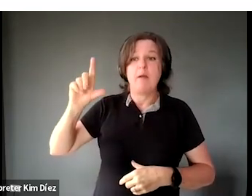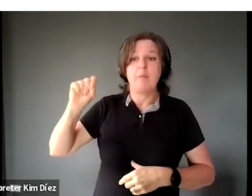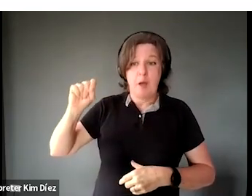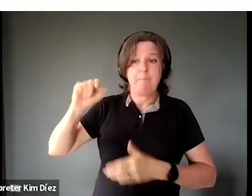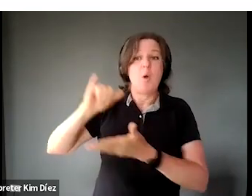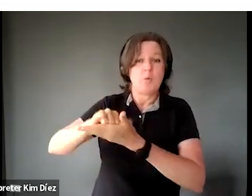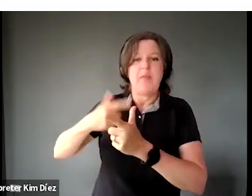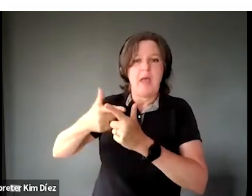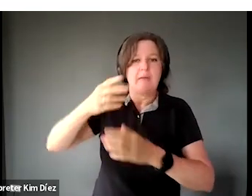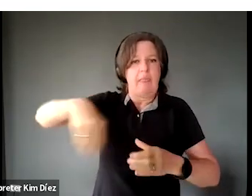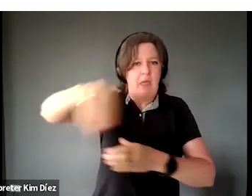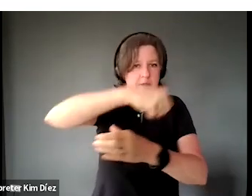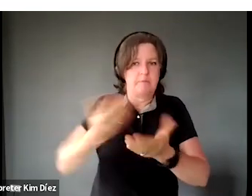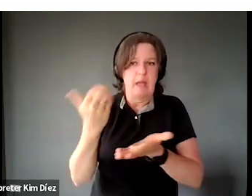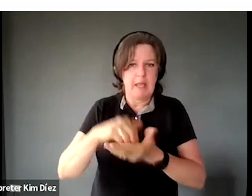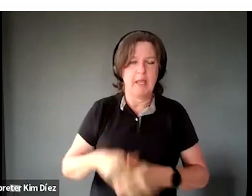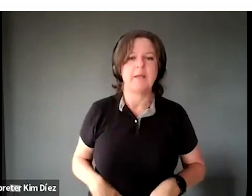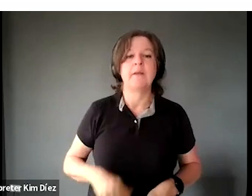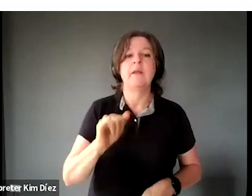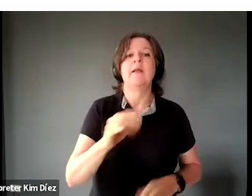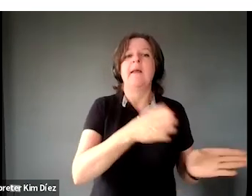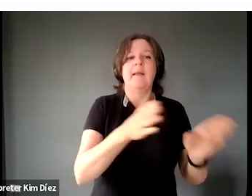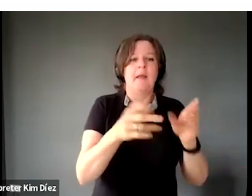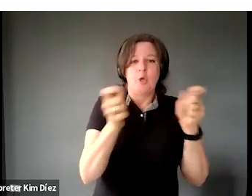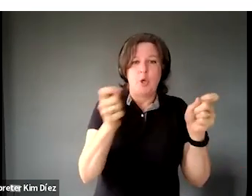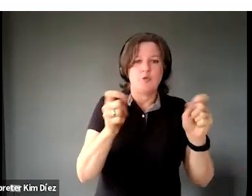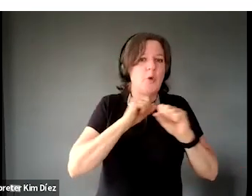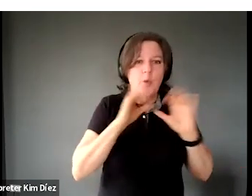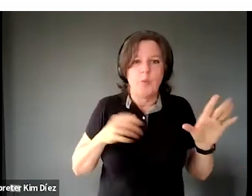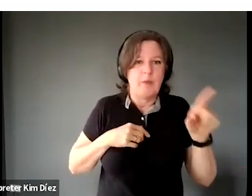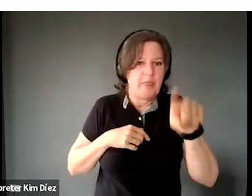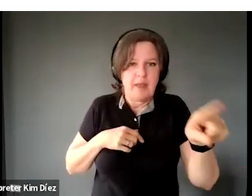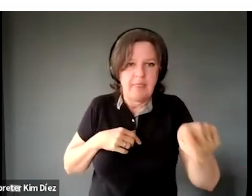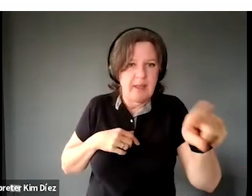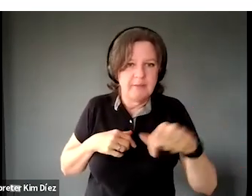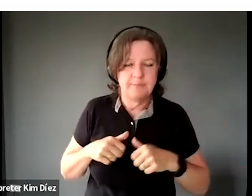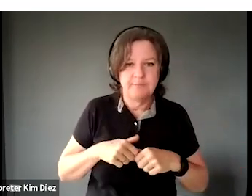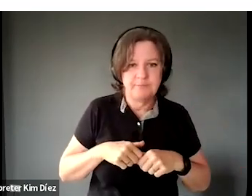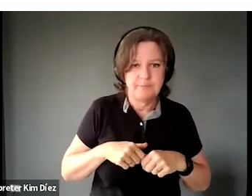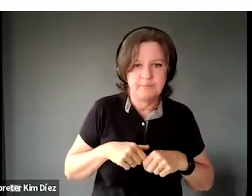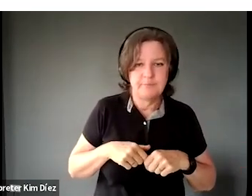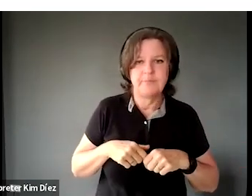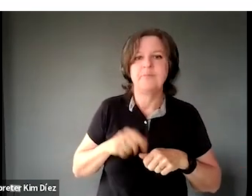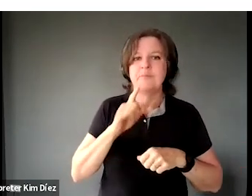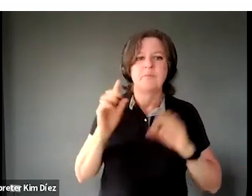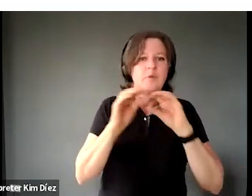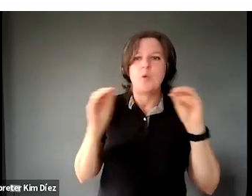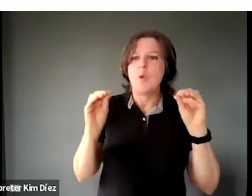We compost it and we apply it to the field. And this is the control where there's been no